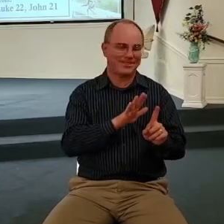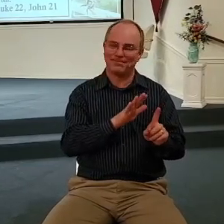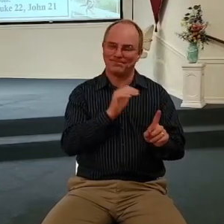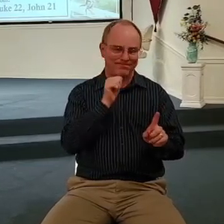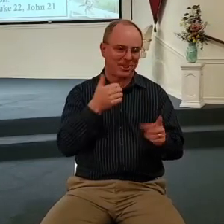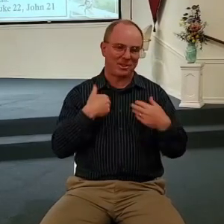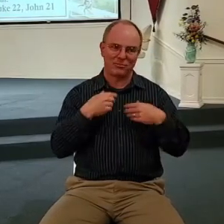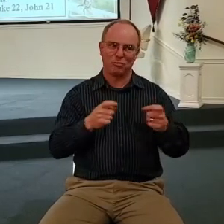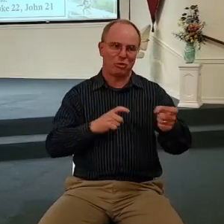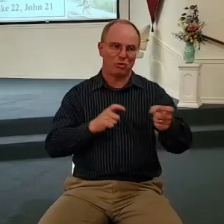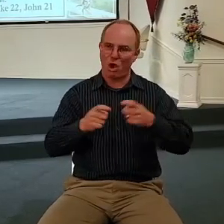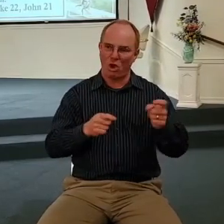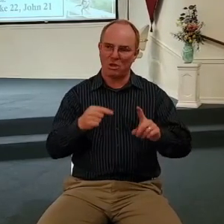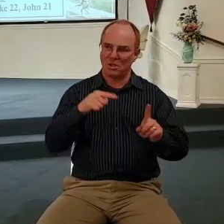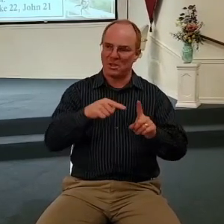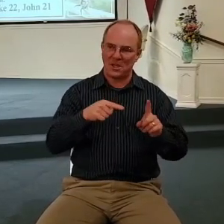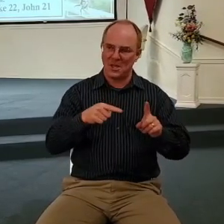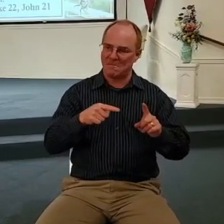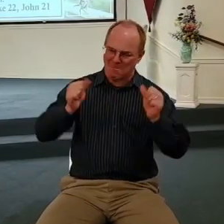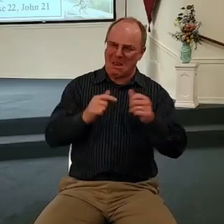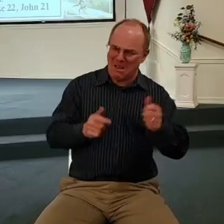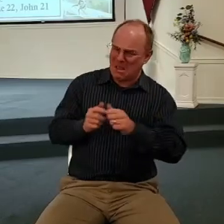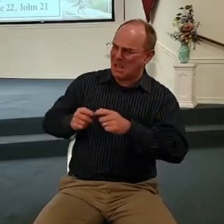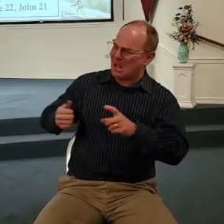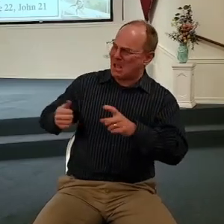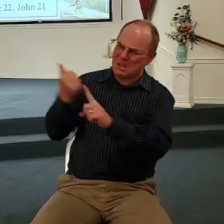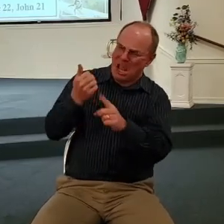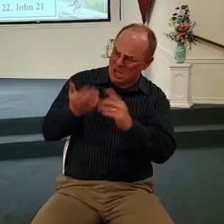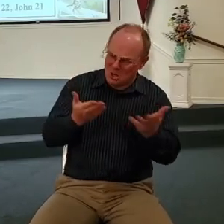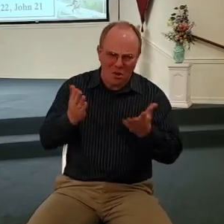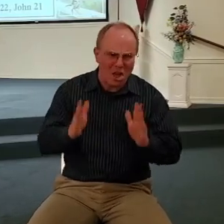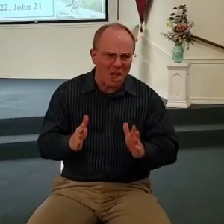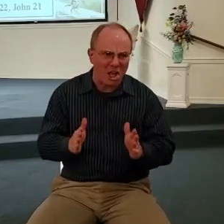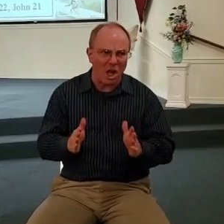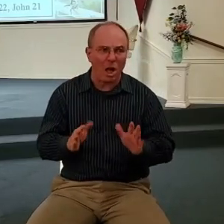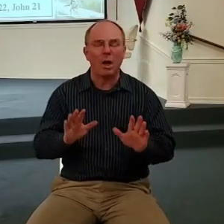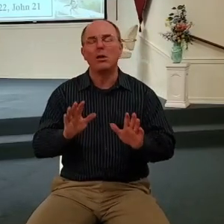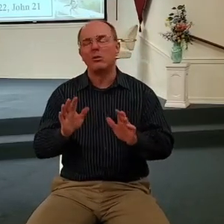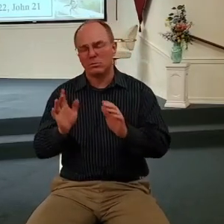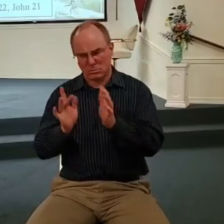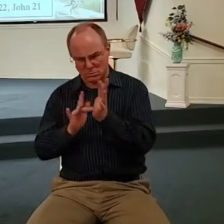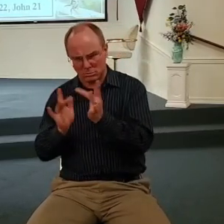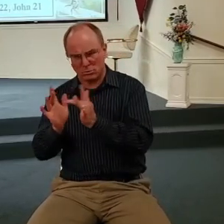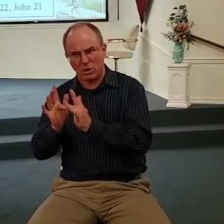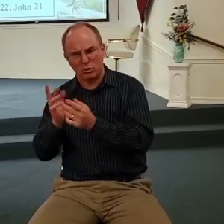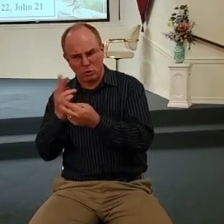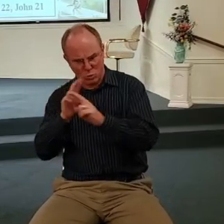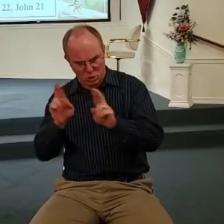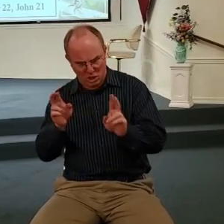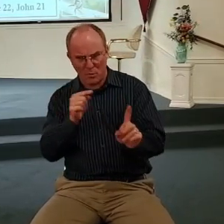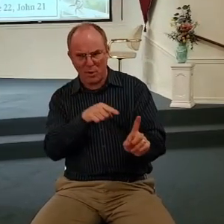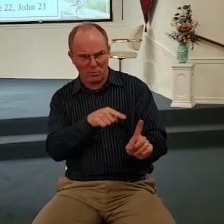out and attacked the servant, even though Jesus had redeemed him, he was still burdened by the